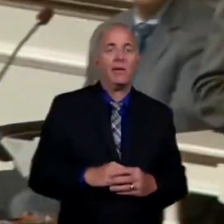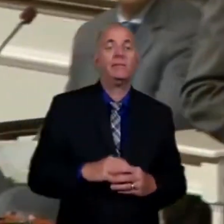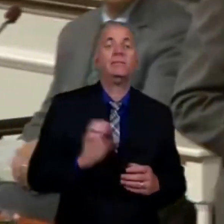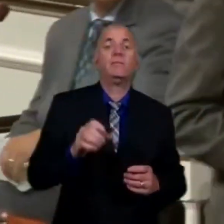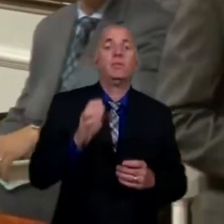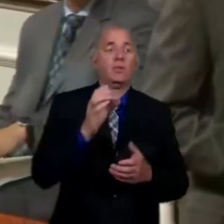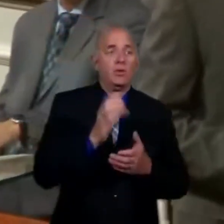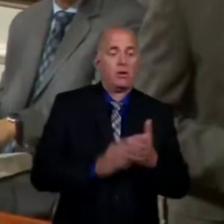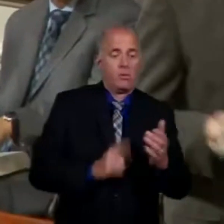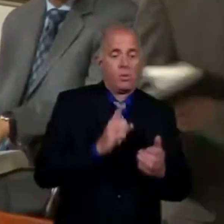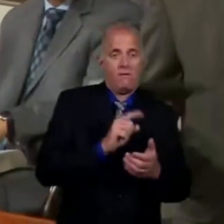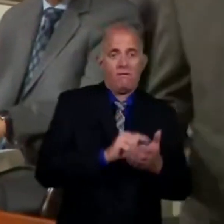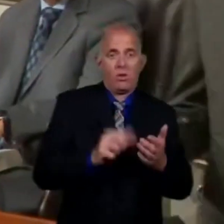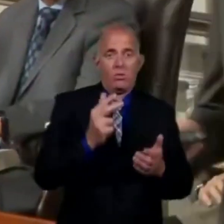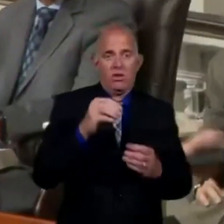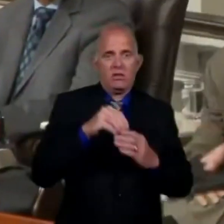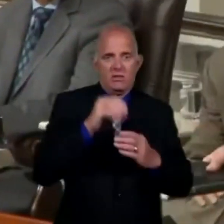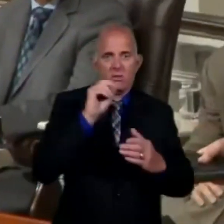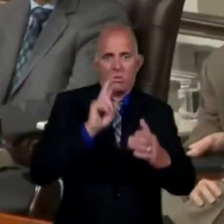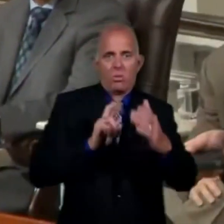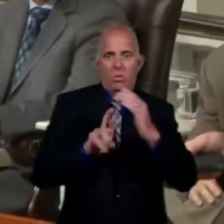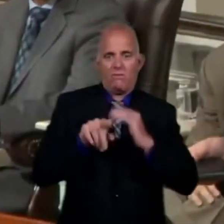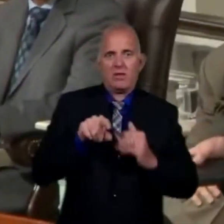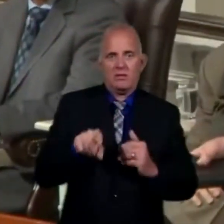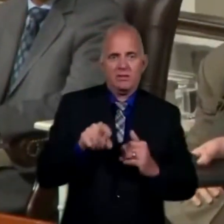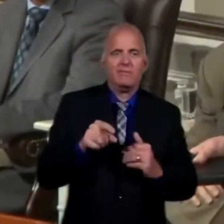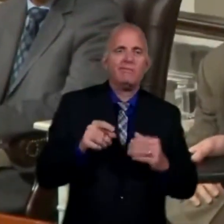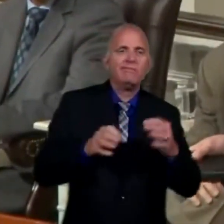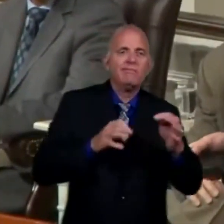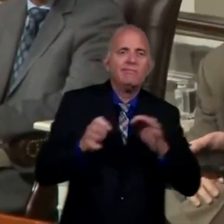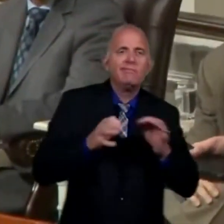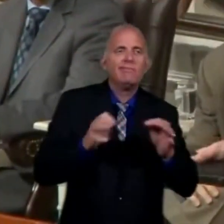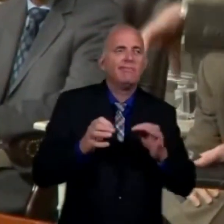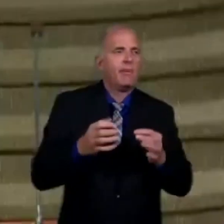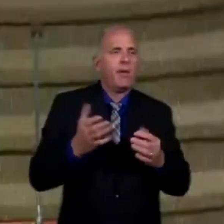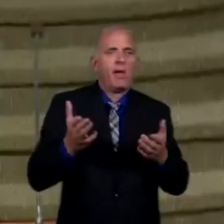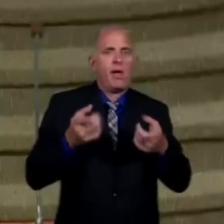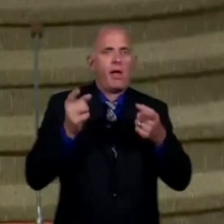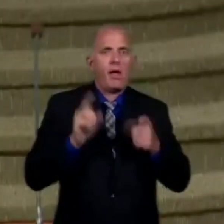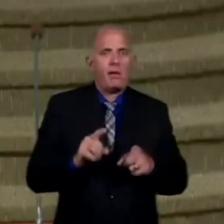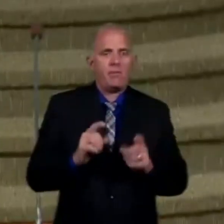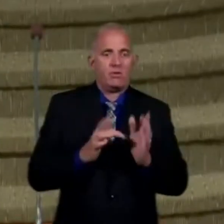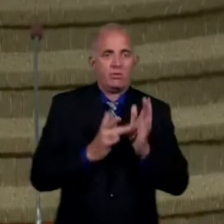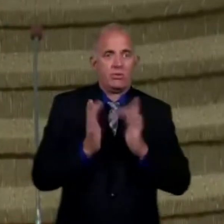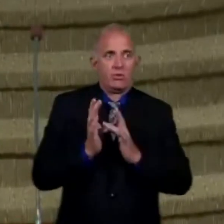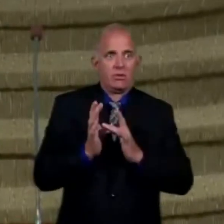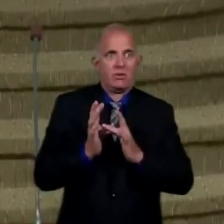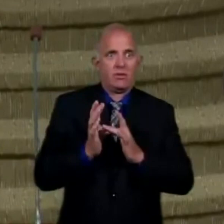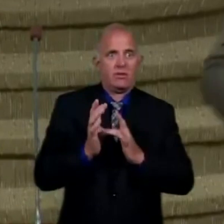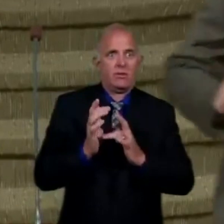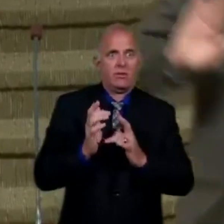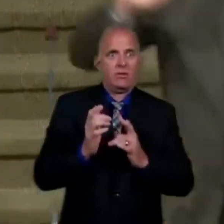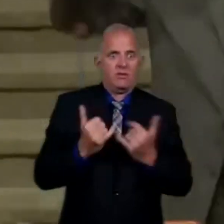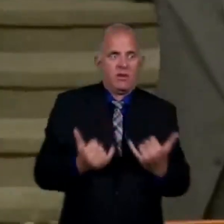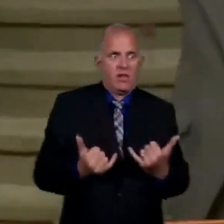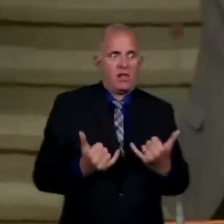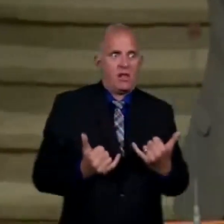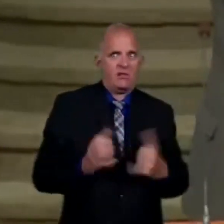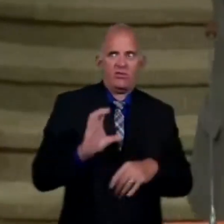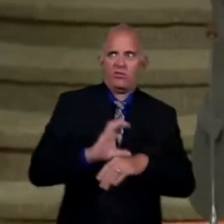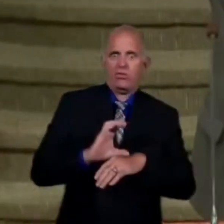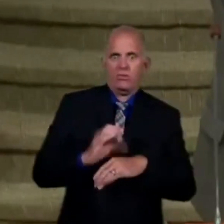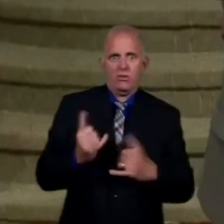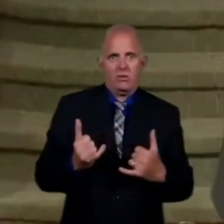through 3. The book of the Revelation is written of things that were, that's Jesus, things that are, the seven churches, and the things that will